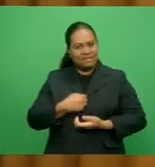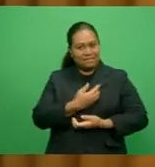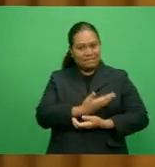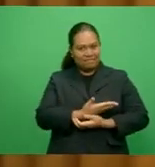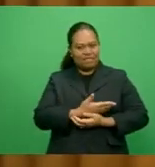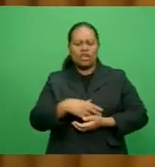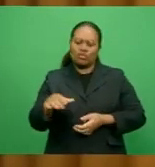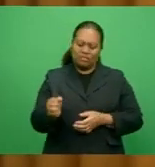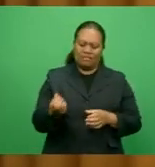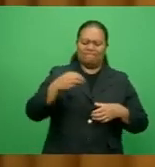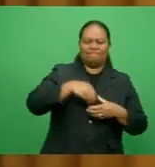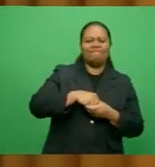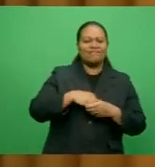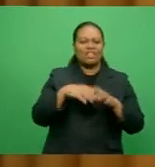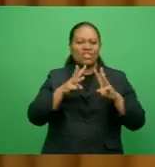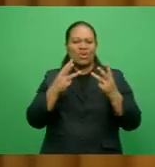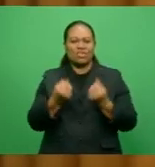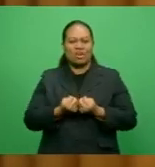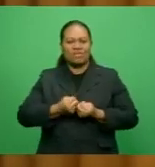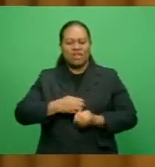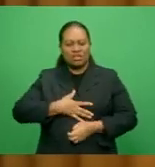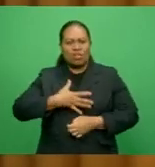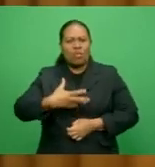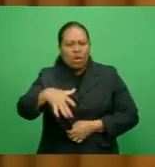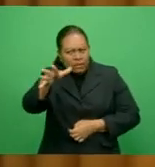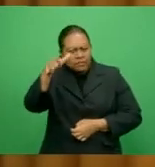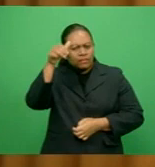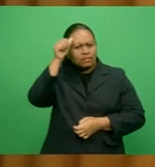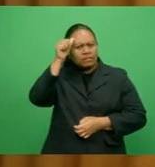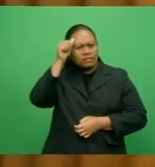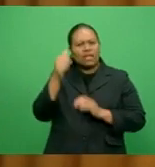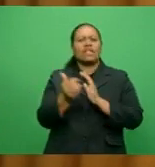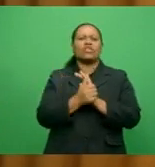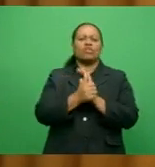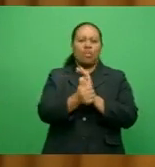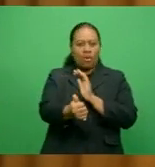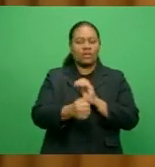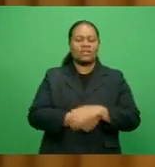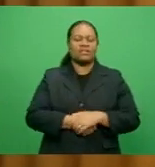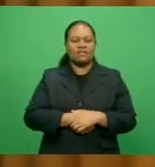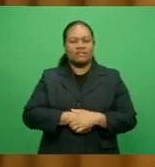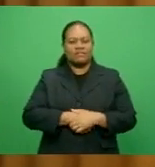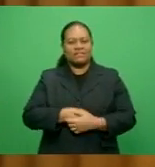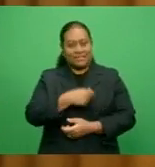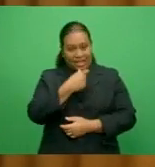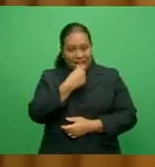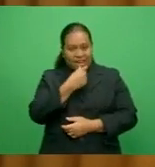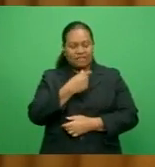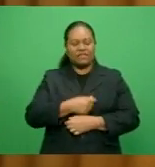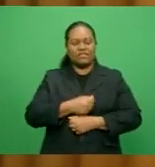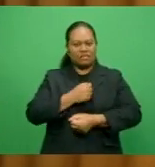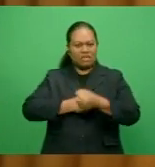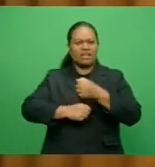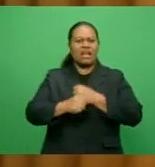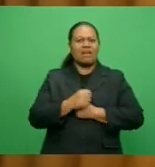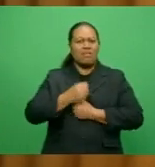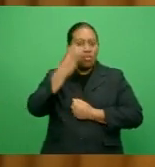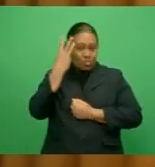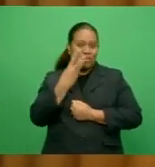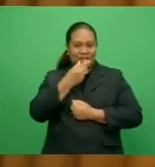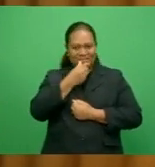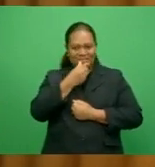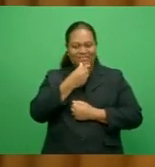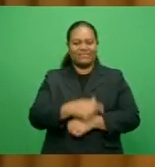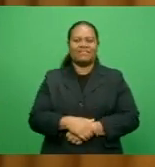this workshop, to gain more knowledge on sports and to be a woman referee,